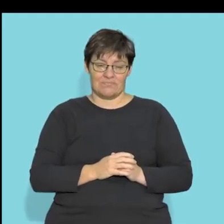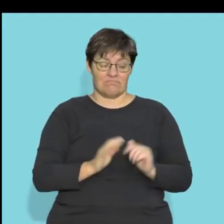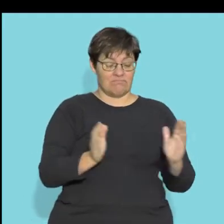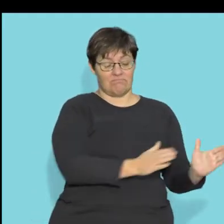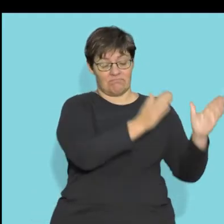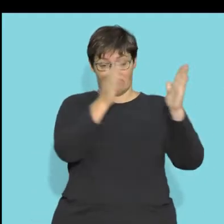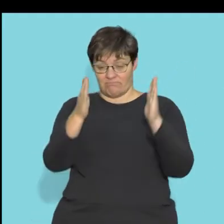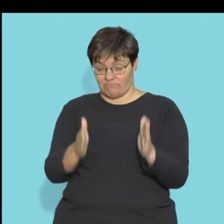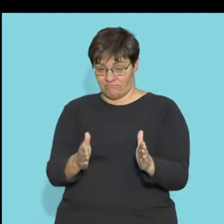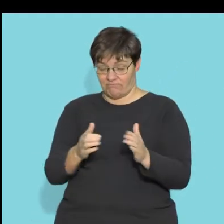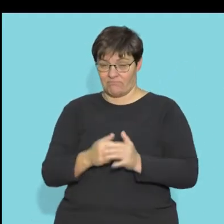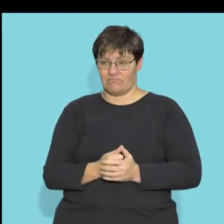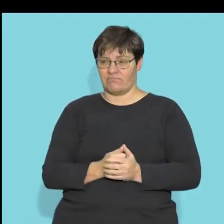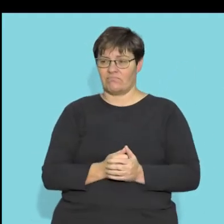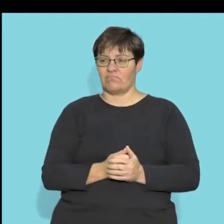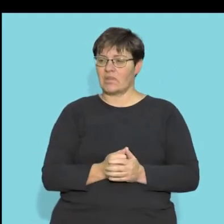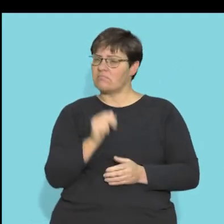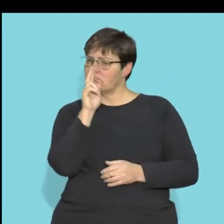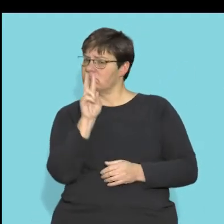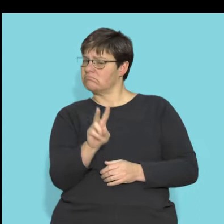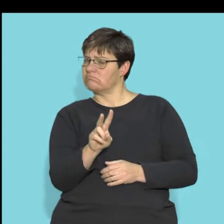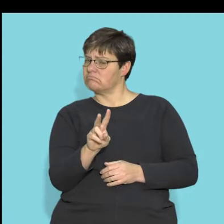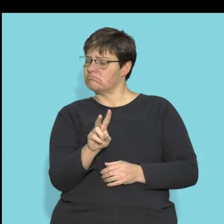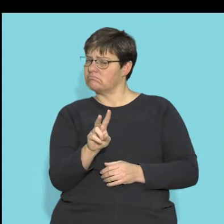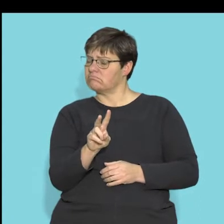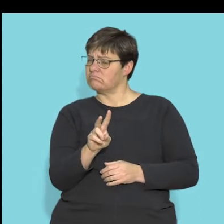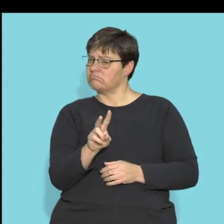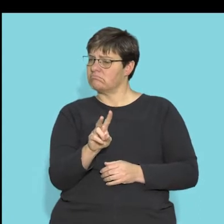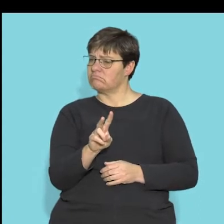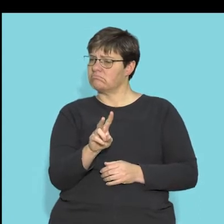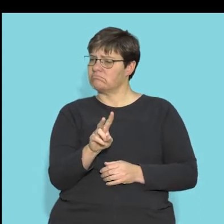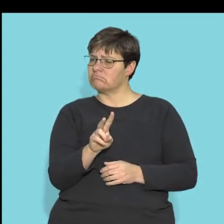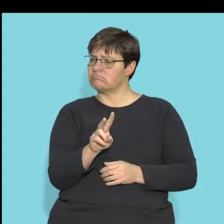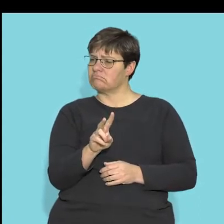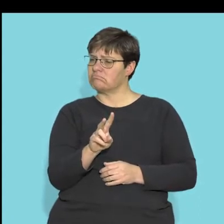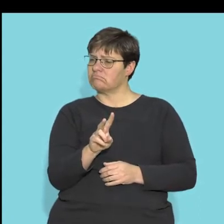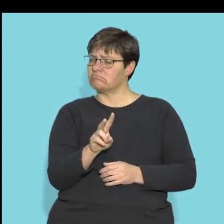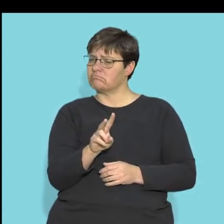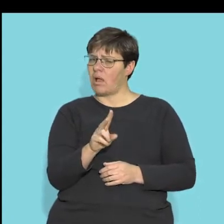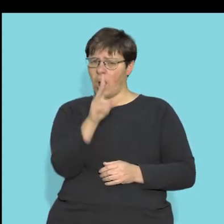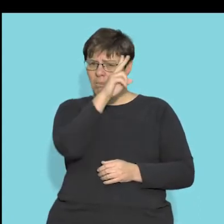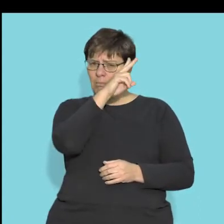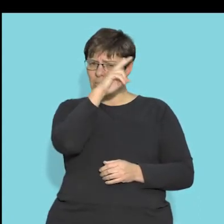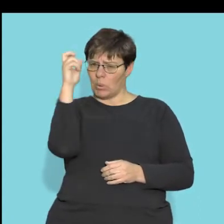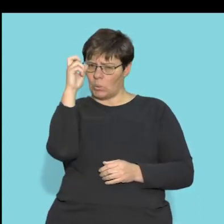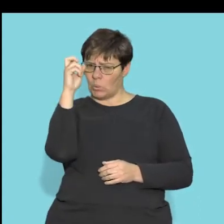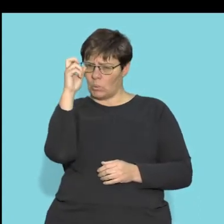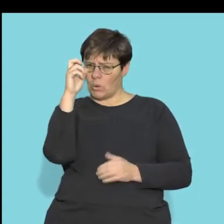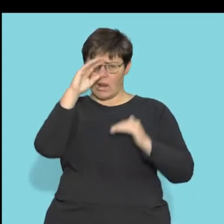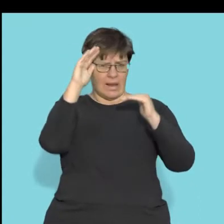at the next one over here, I'm going to see that there is less